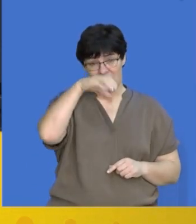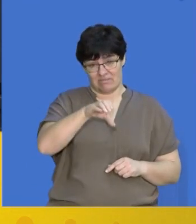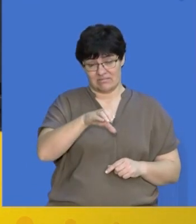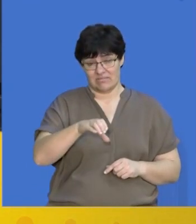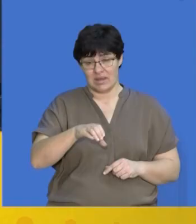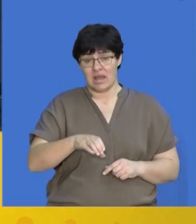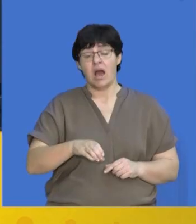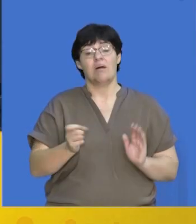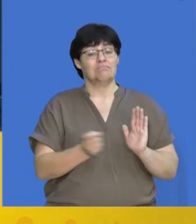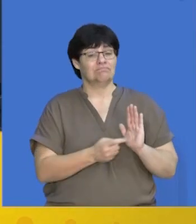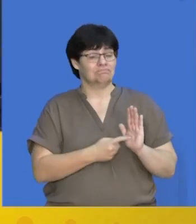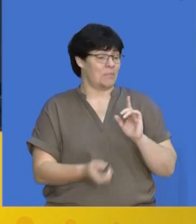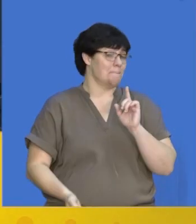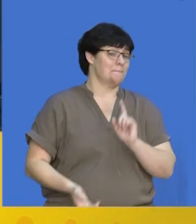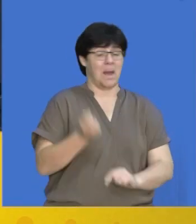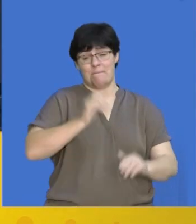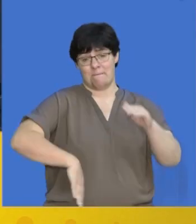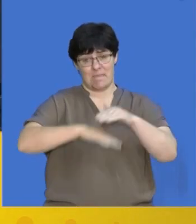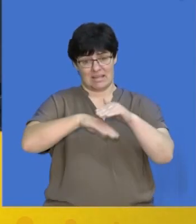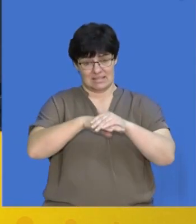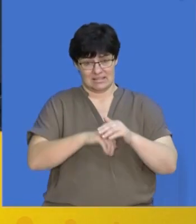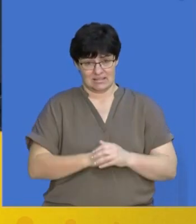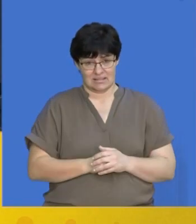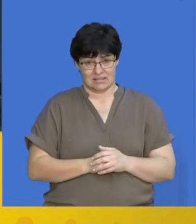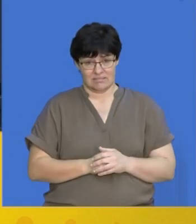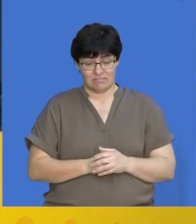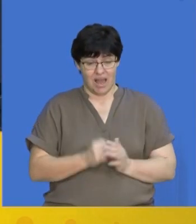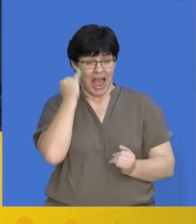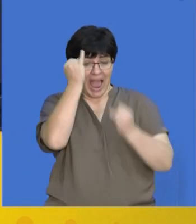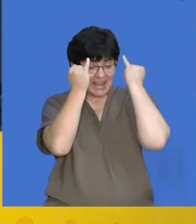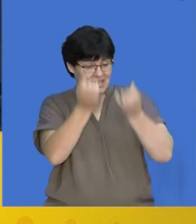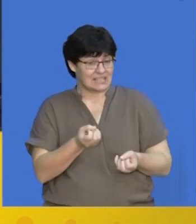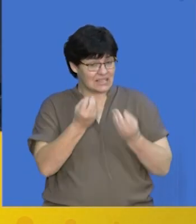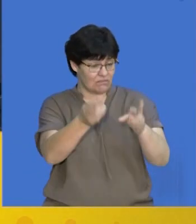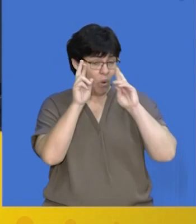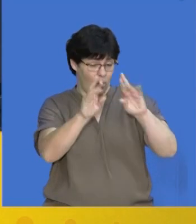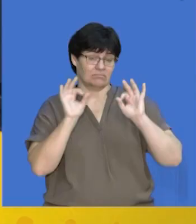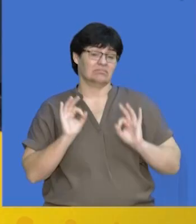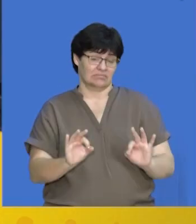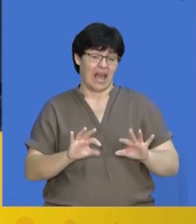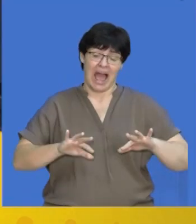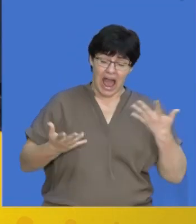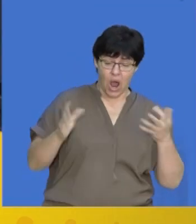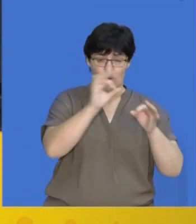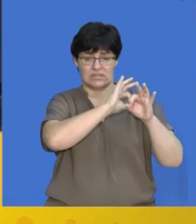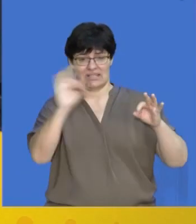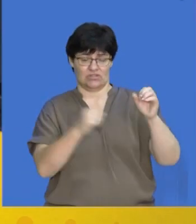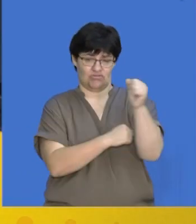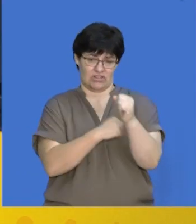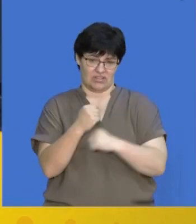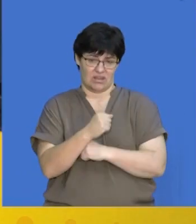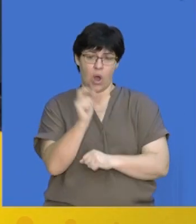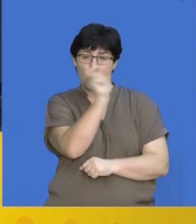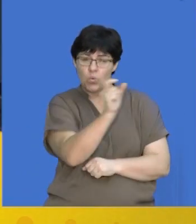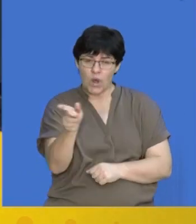at a maximum. I hope you've been given ideas today of how you need to structure sentences and what words should